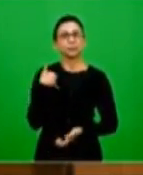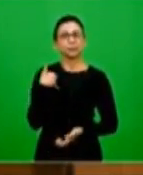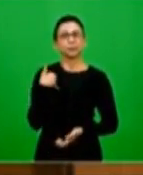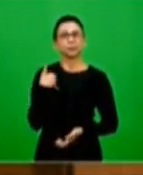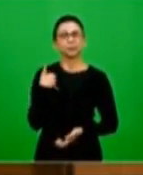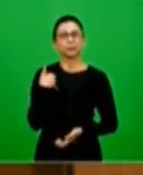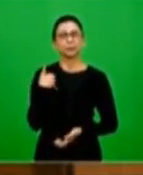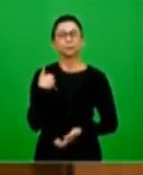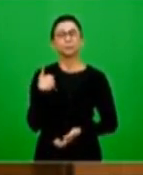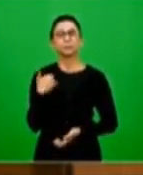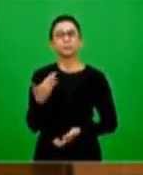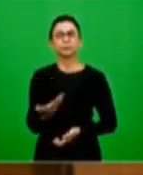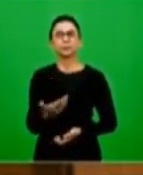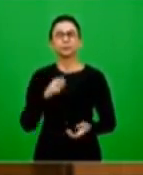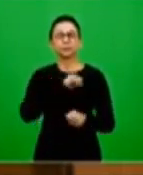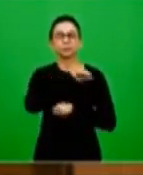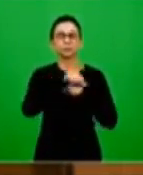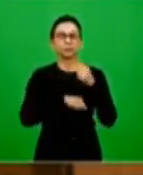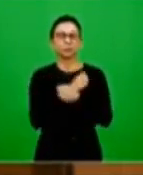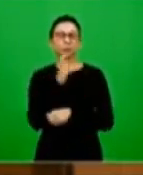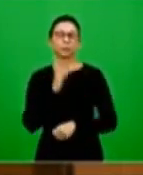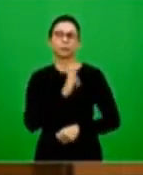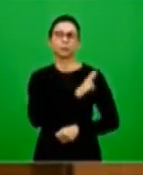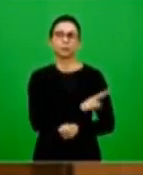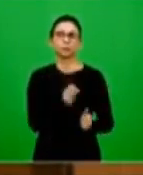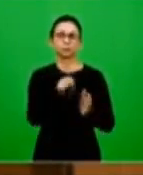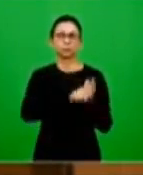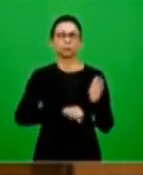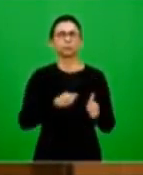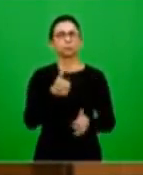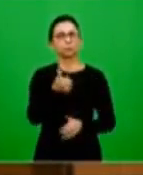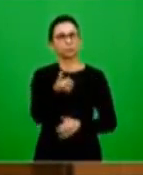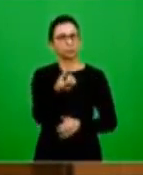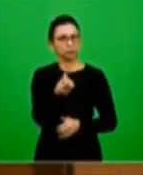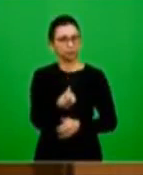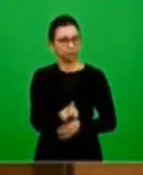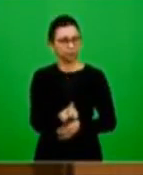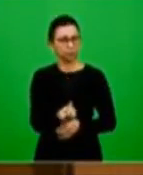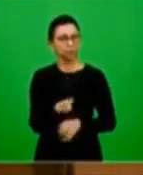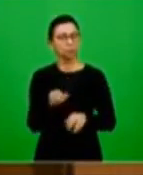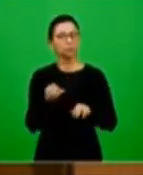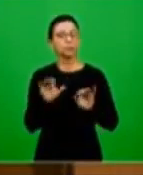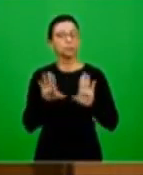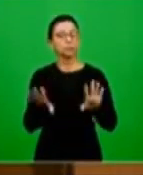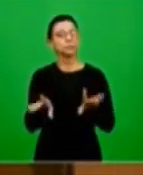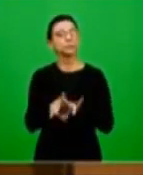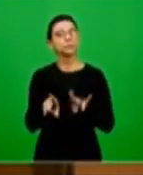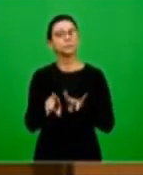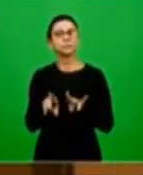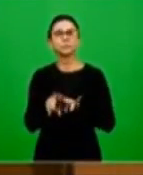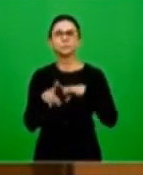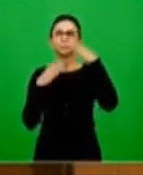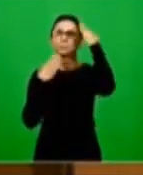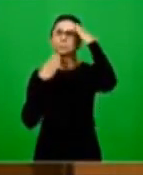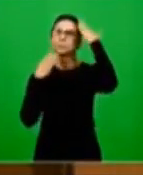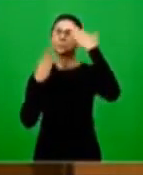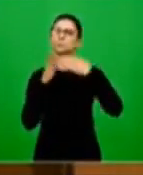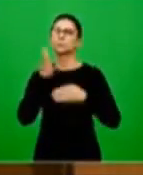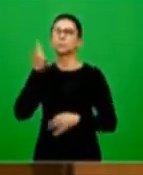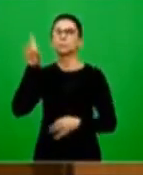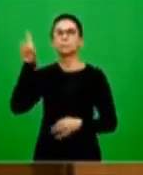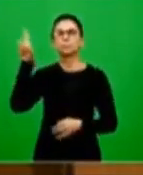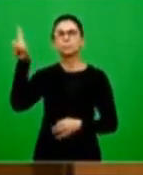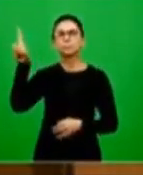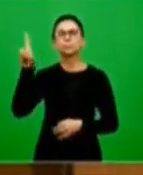birthday, the anniversary of what was the Protestant Reformation of the 16th century. But